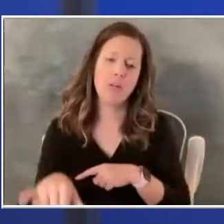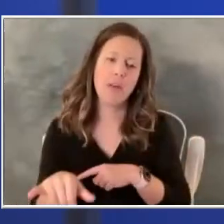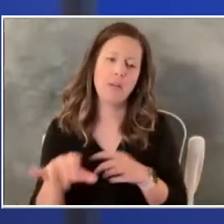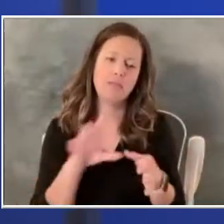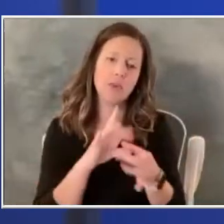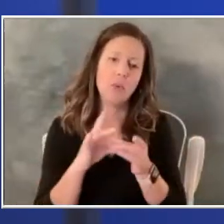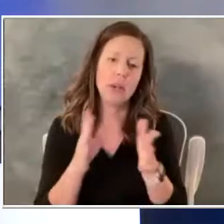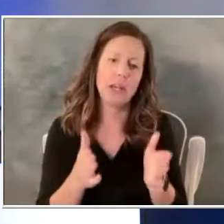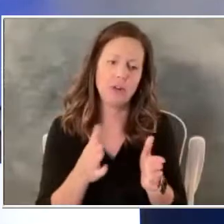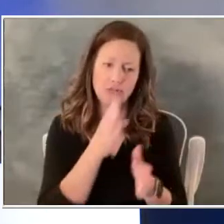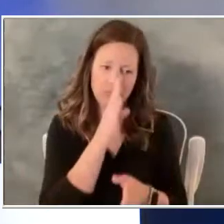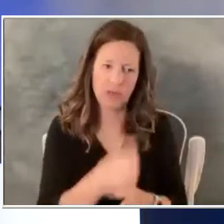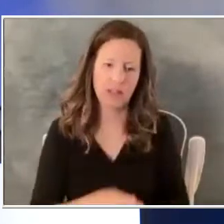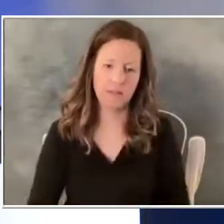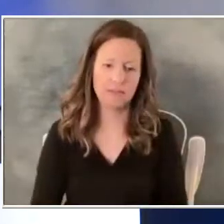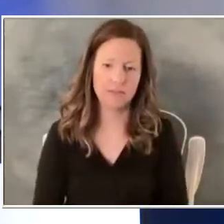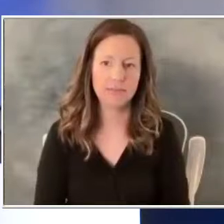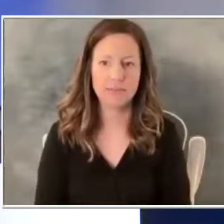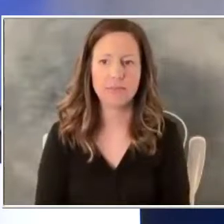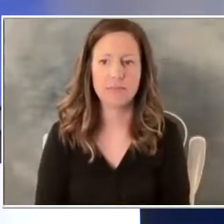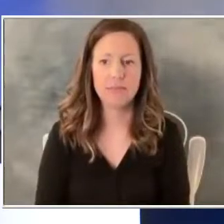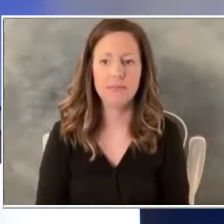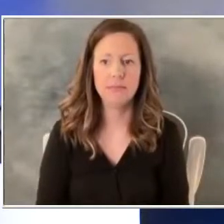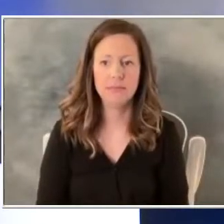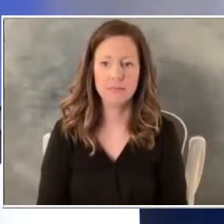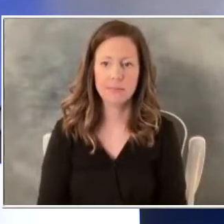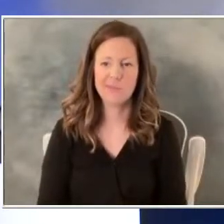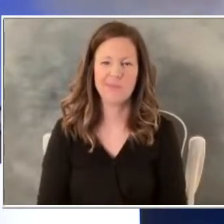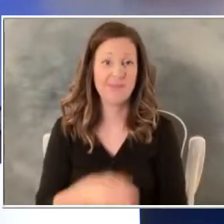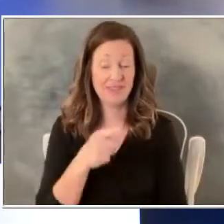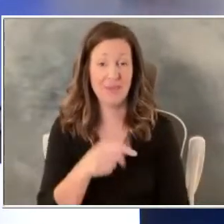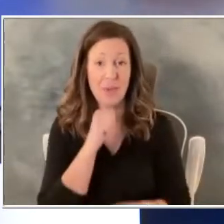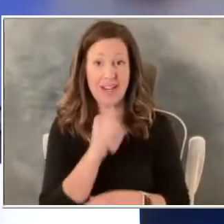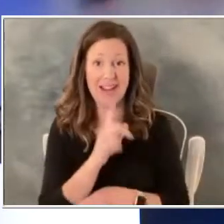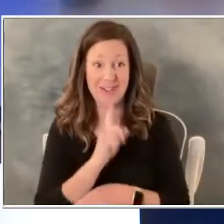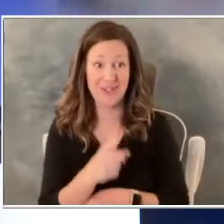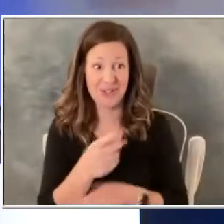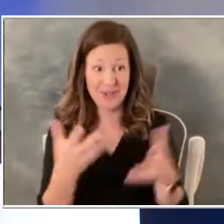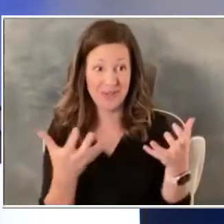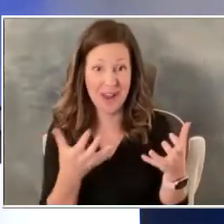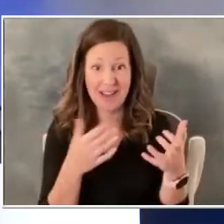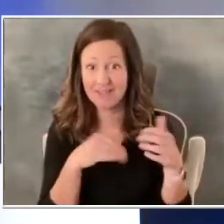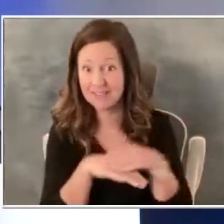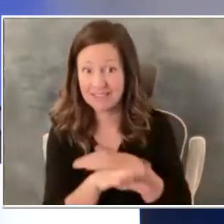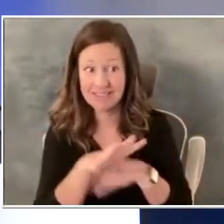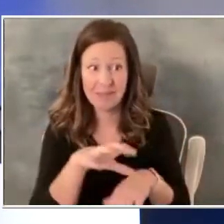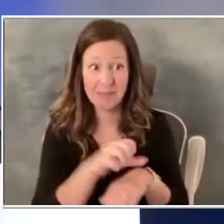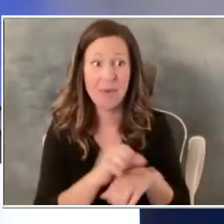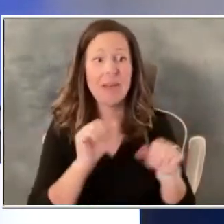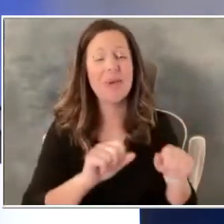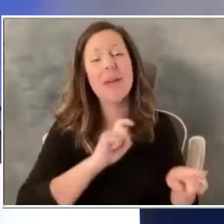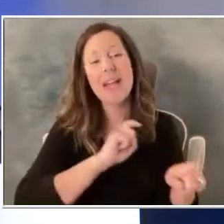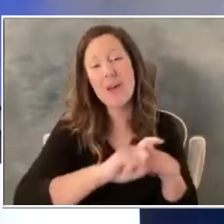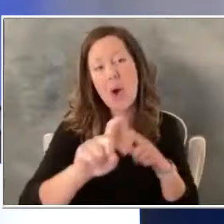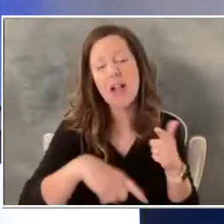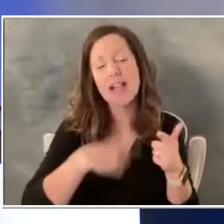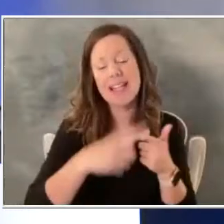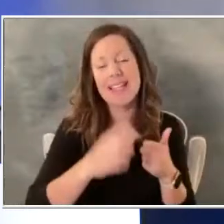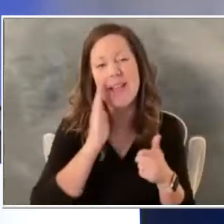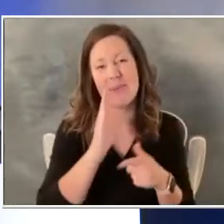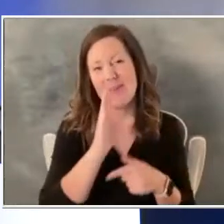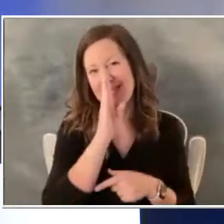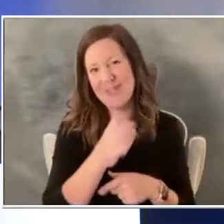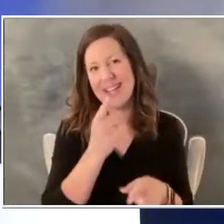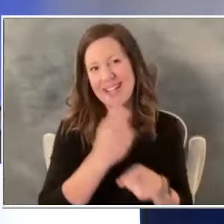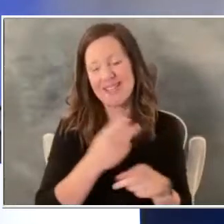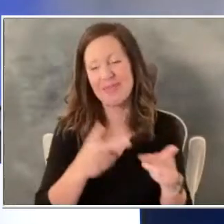directly. And if you're not sure why you want to be in the high-risk clinic, you can call them and they'll get you to the right place. Yeah, they really do. They